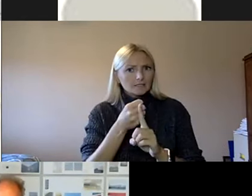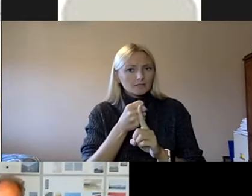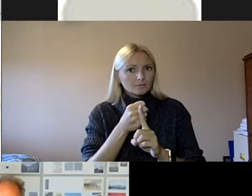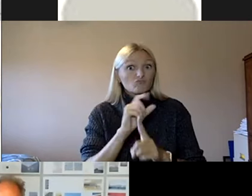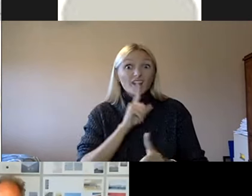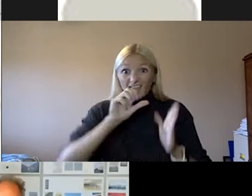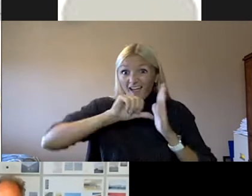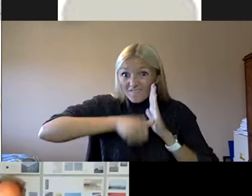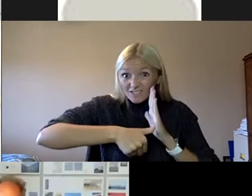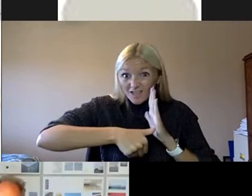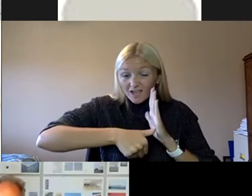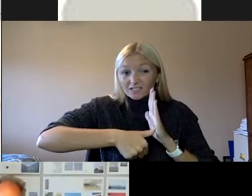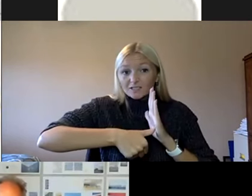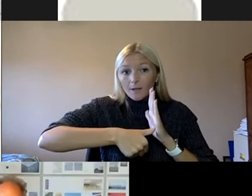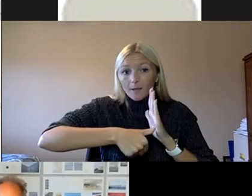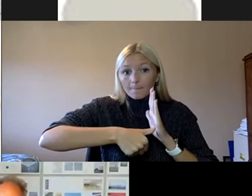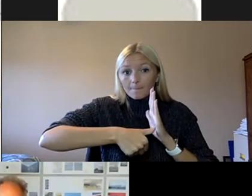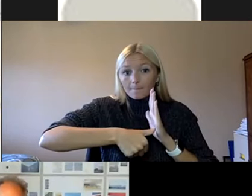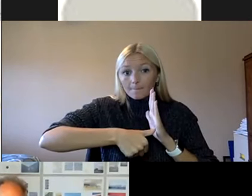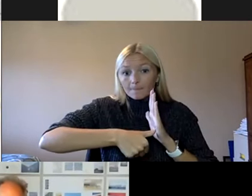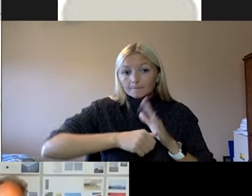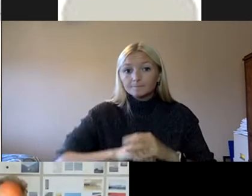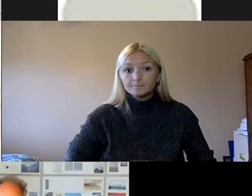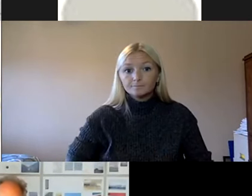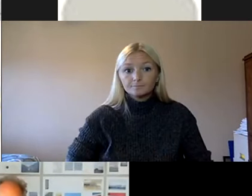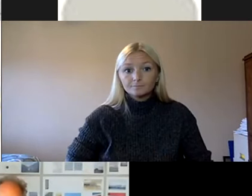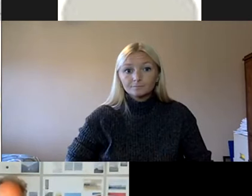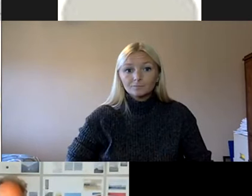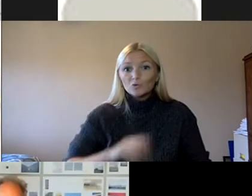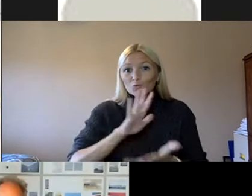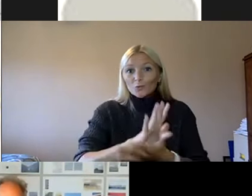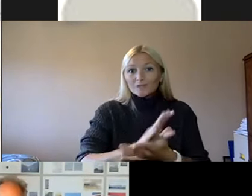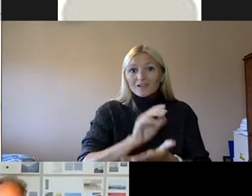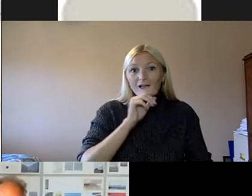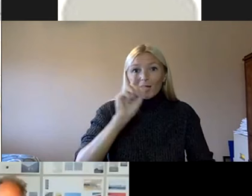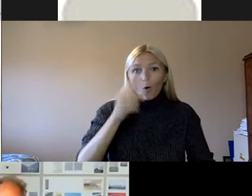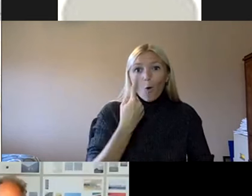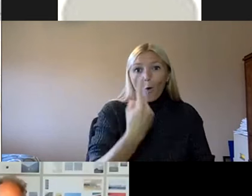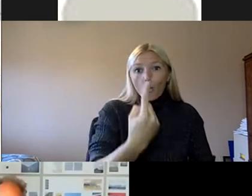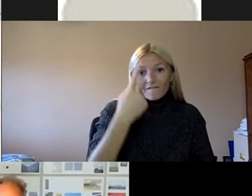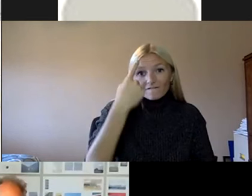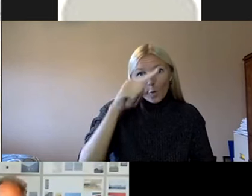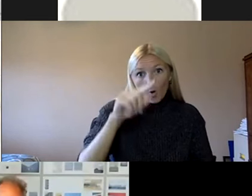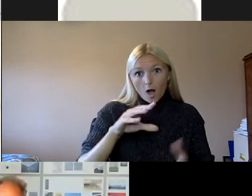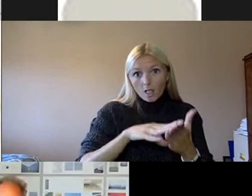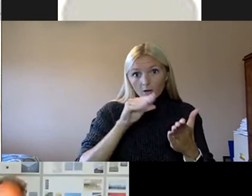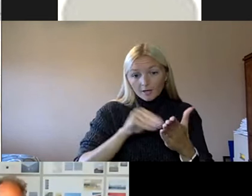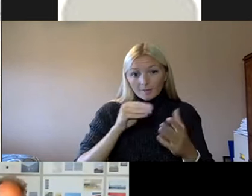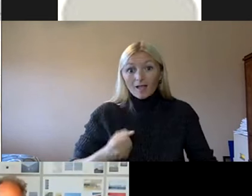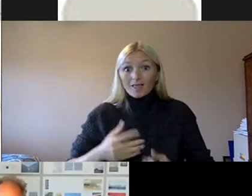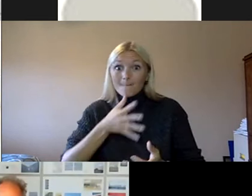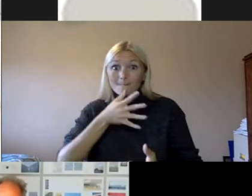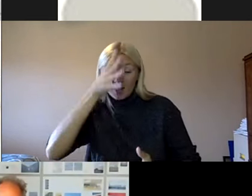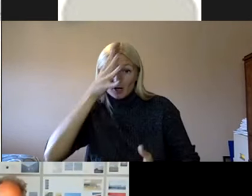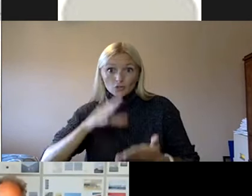emphasized is that schools are not just for learning. And a lot of parents and a lot of